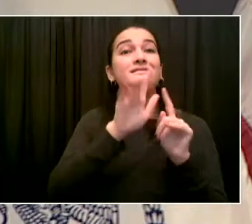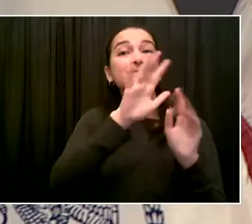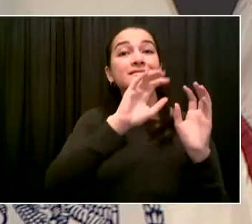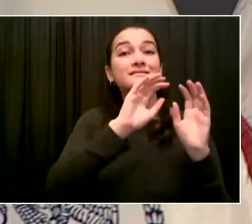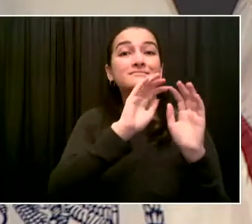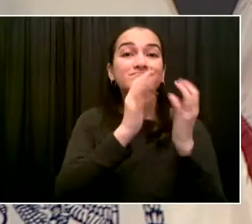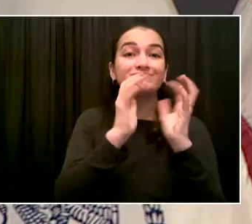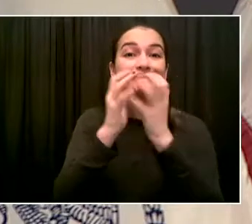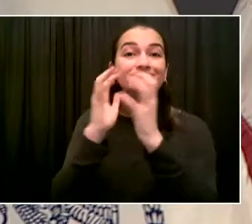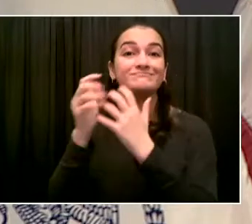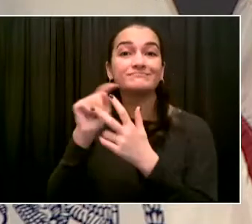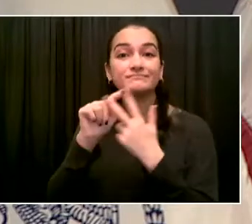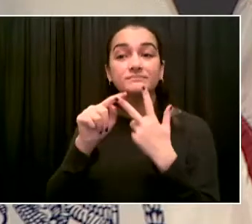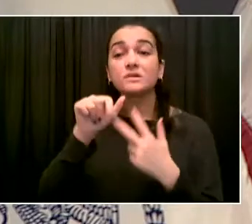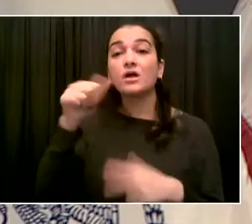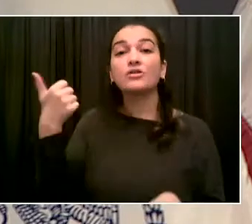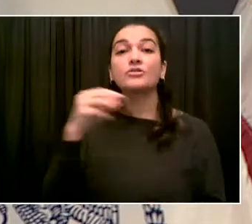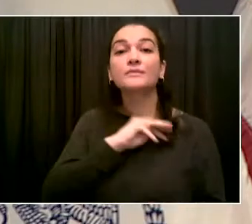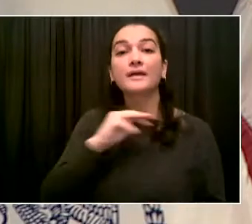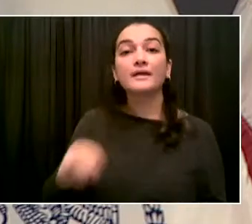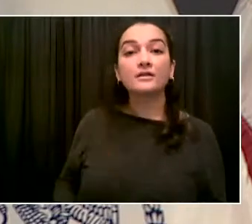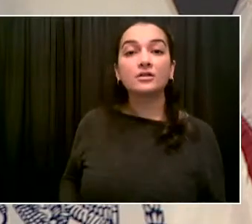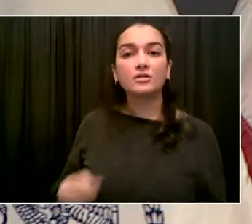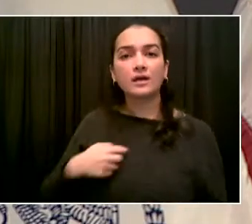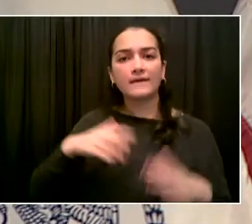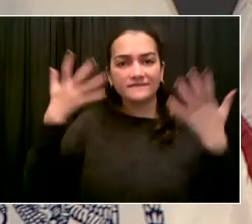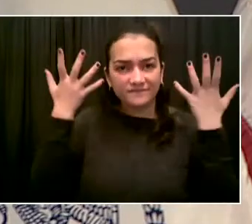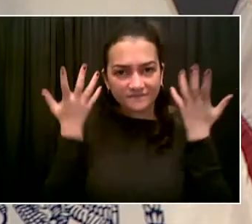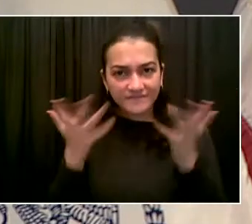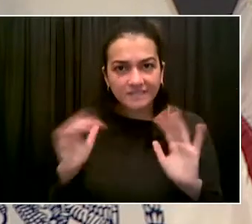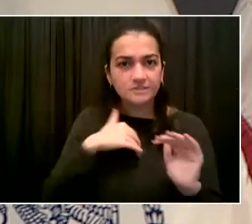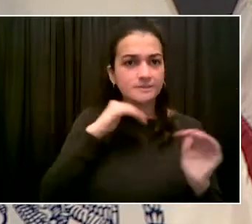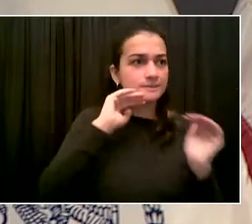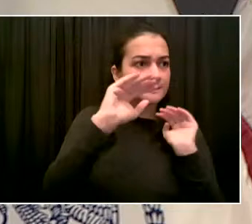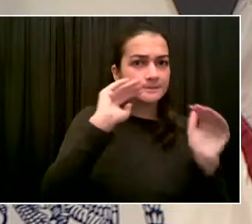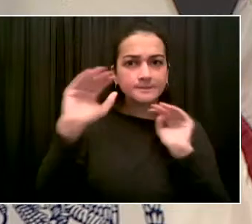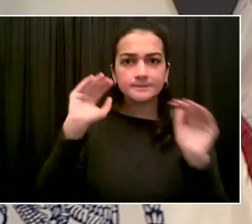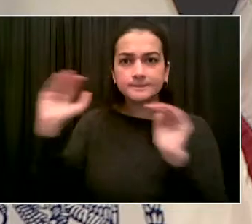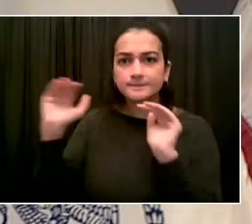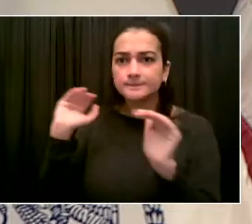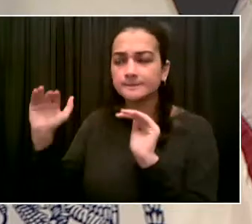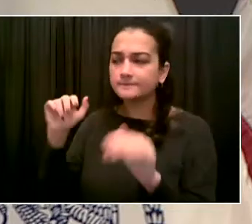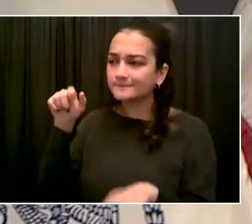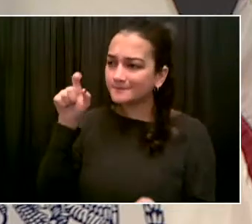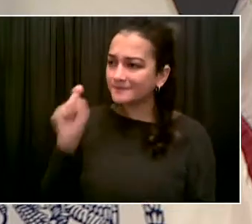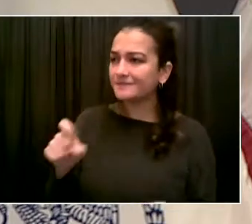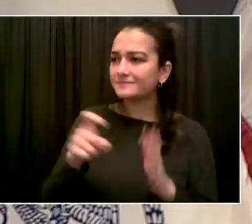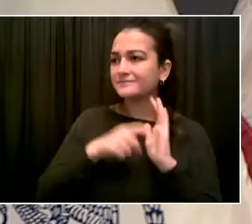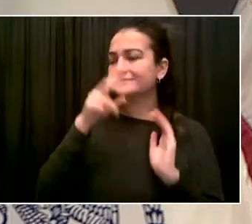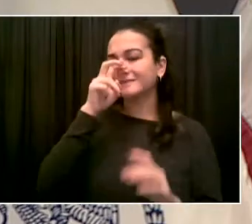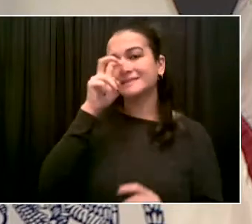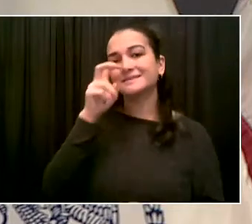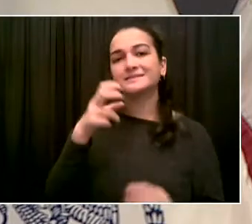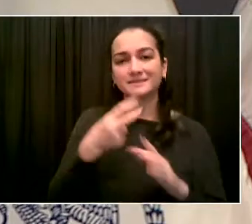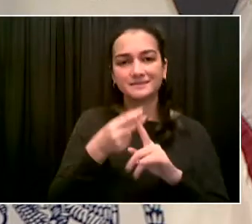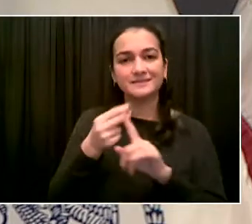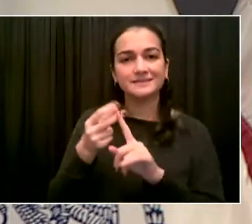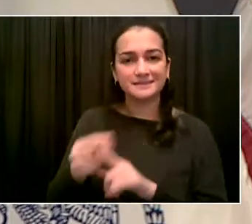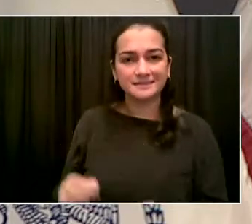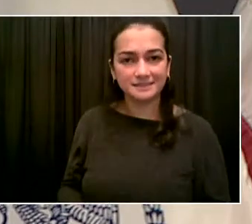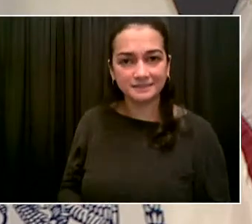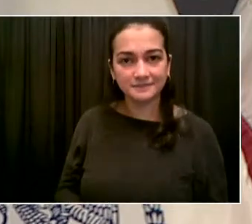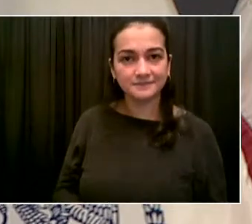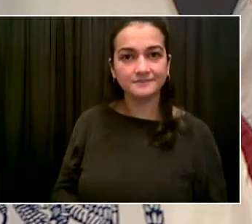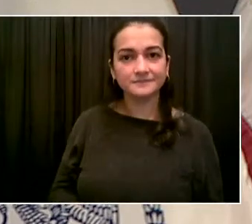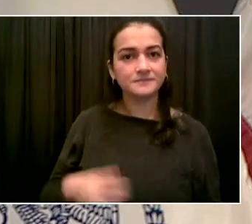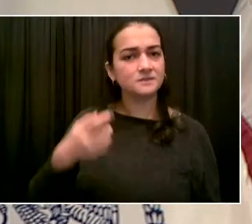private companies, I've said it over and over again, is move to vaccine mandates. I think it's working. So I encourage it across the board. I